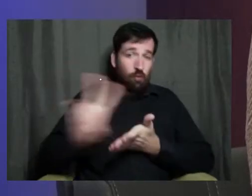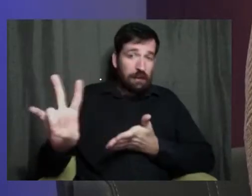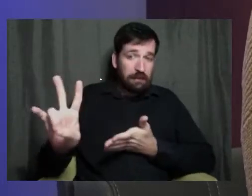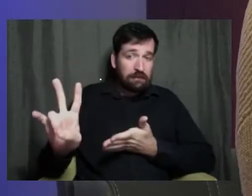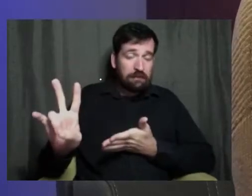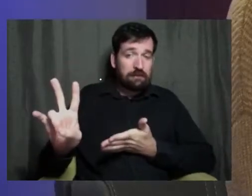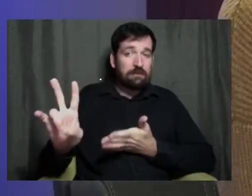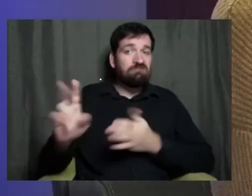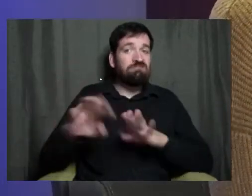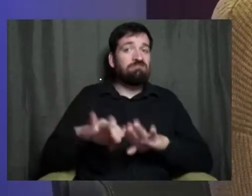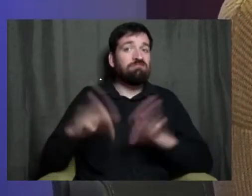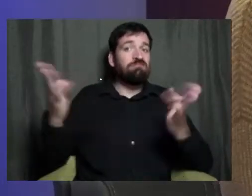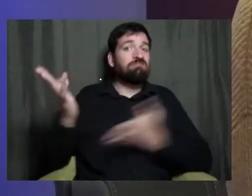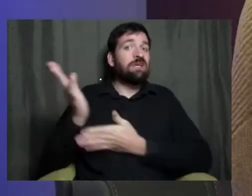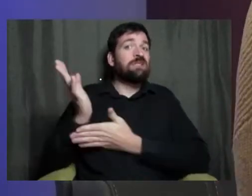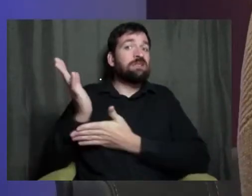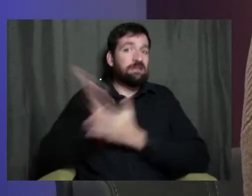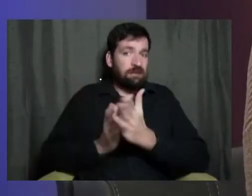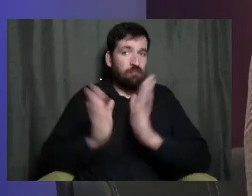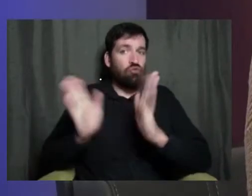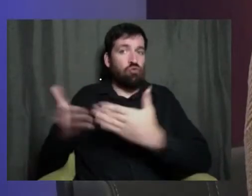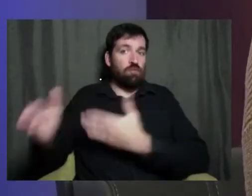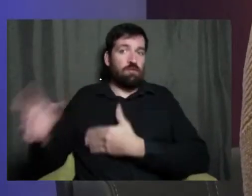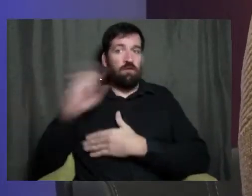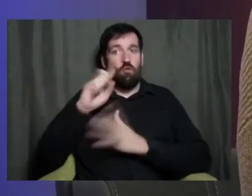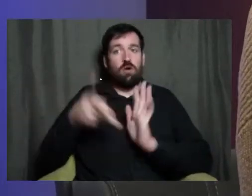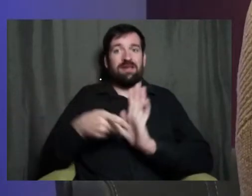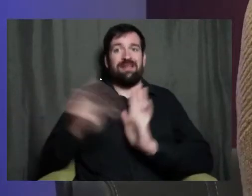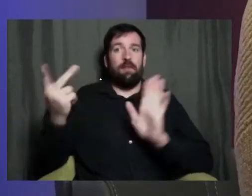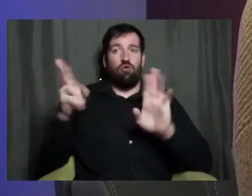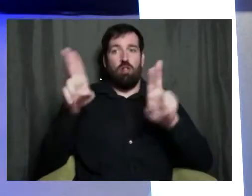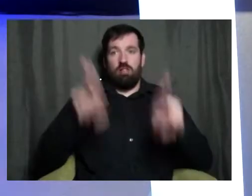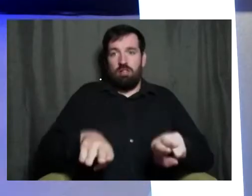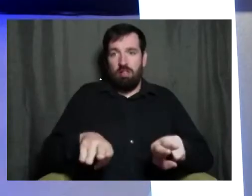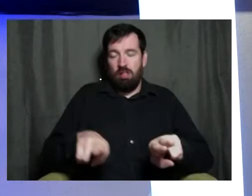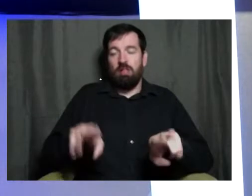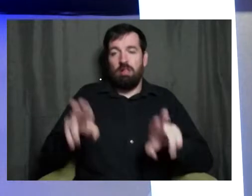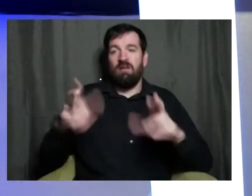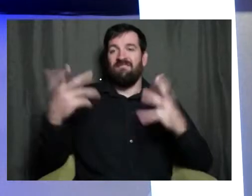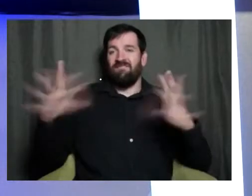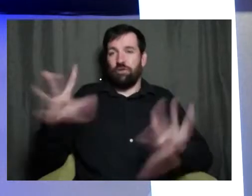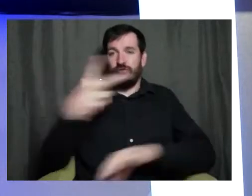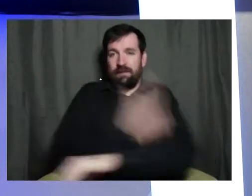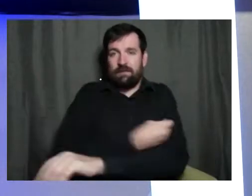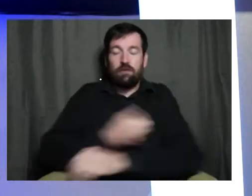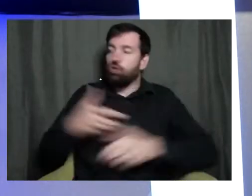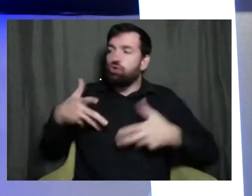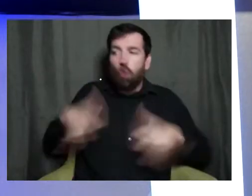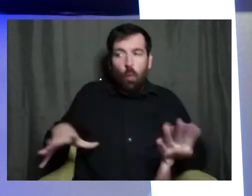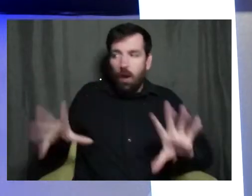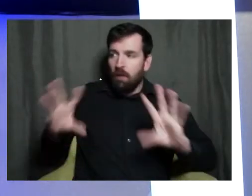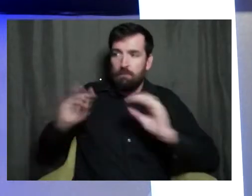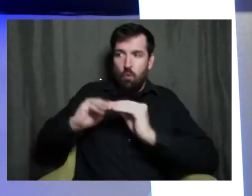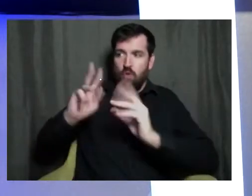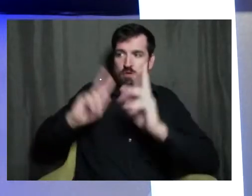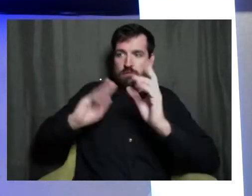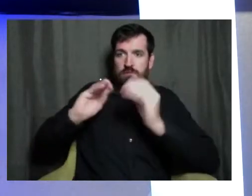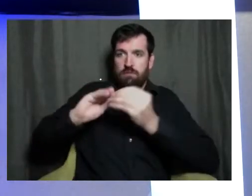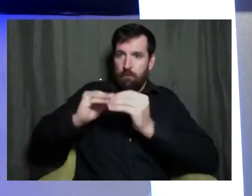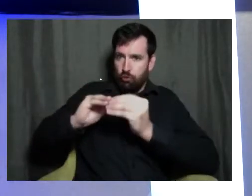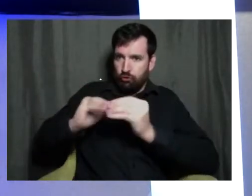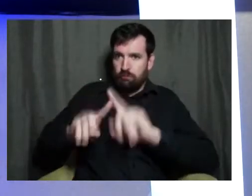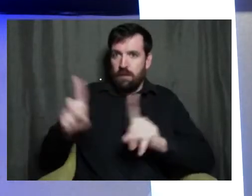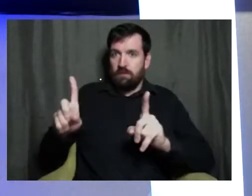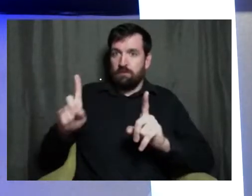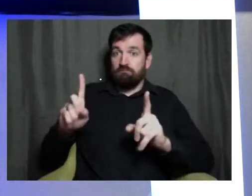rooms for double occupancy for kids that are vaccinated. So we don't like to hear higher numbers, but we do like to hear that parents are utilizing the service for